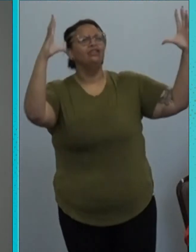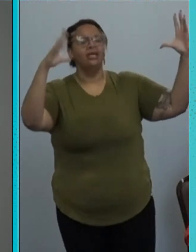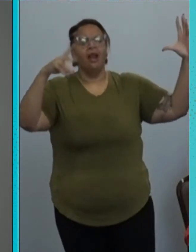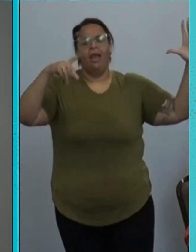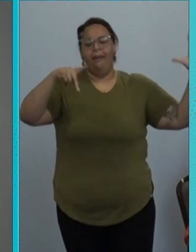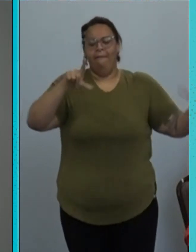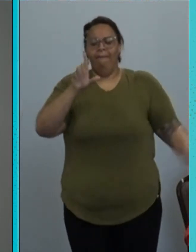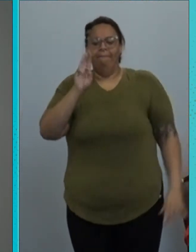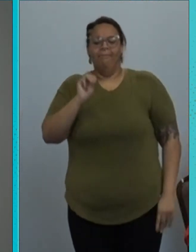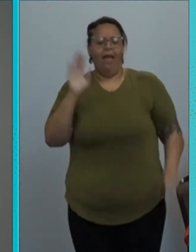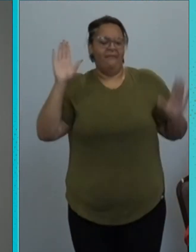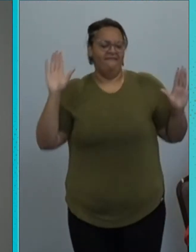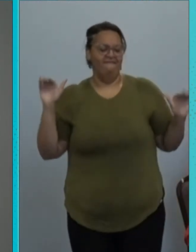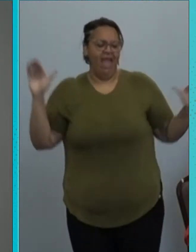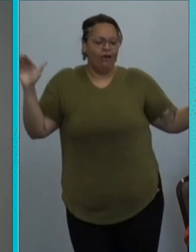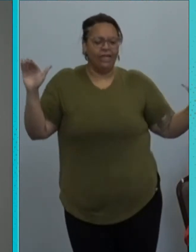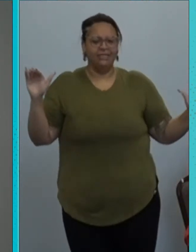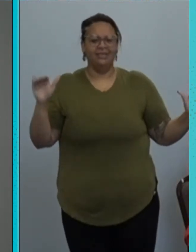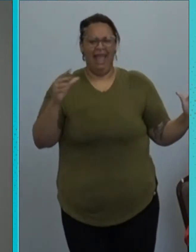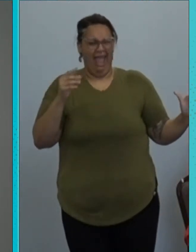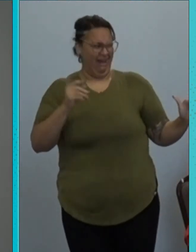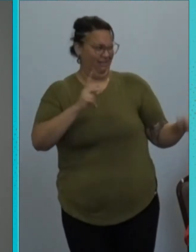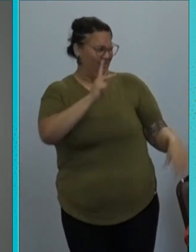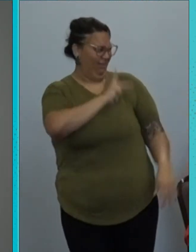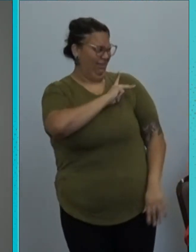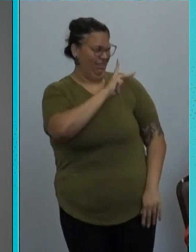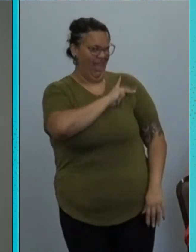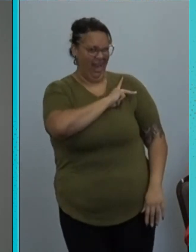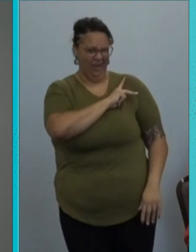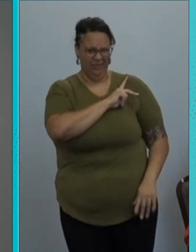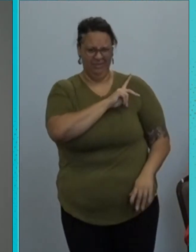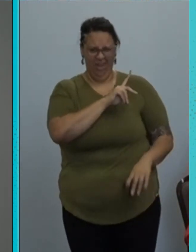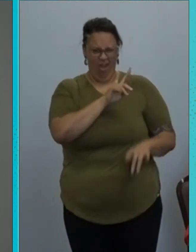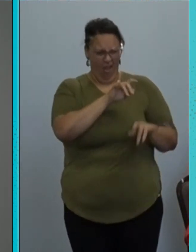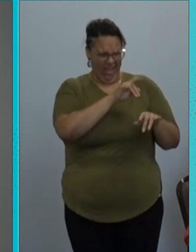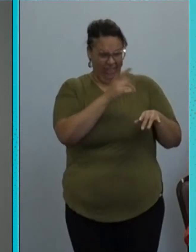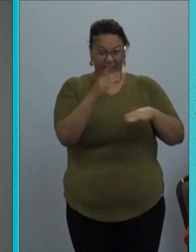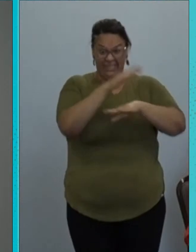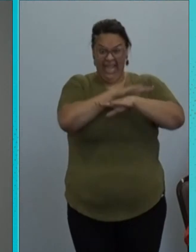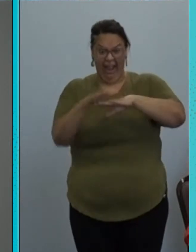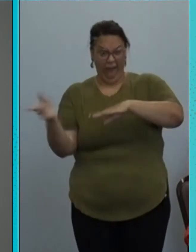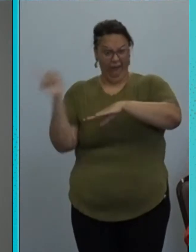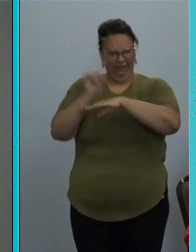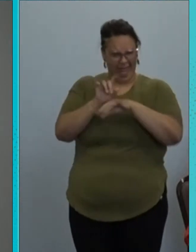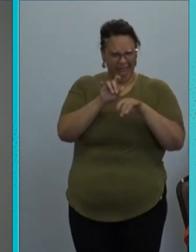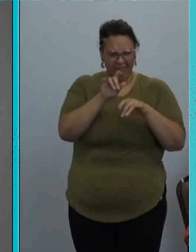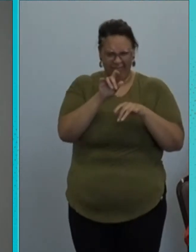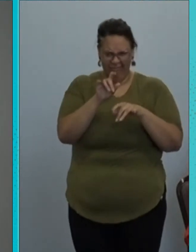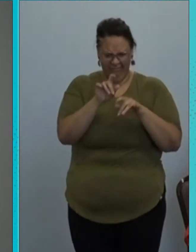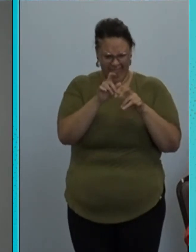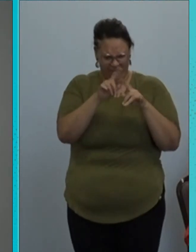Fairies and Keith Adams on the same stage.